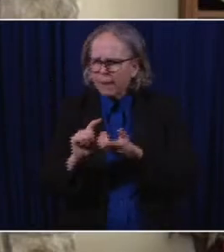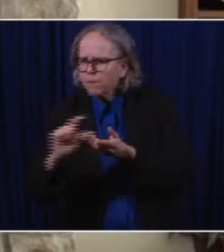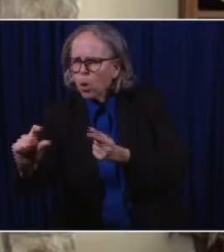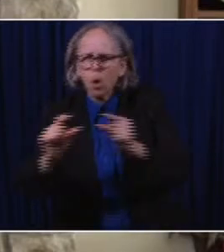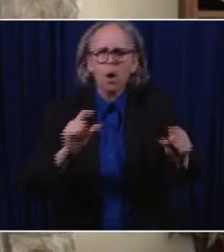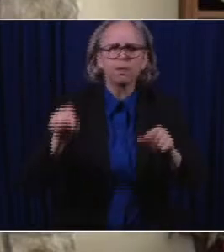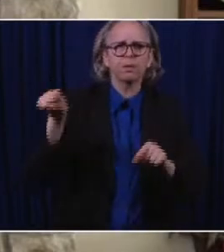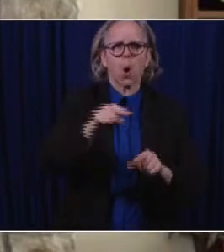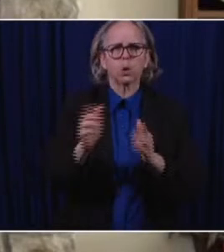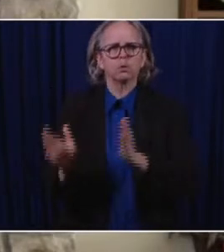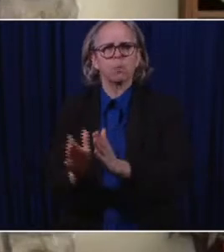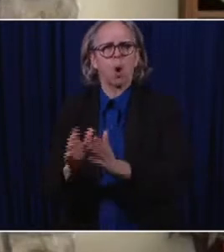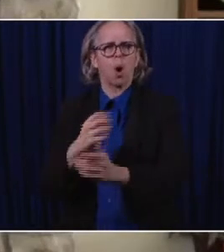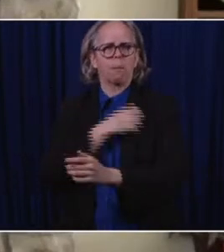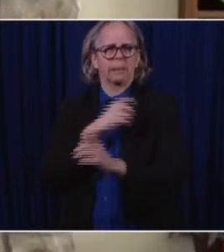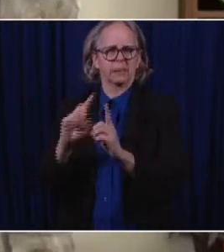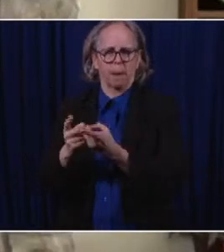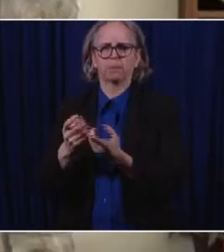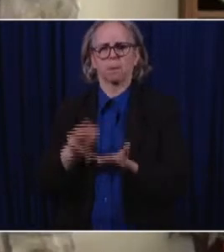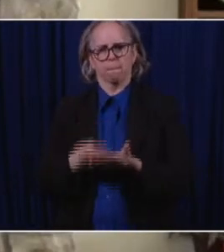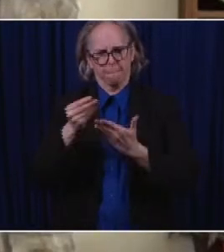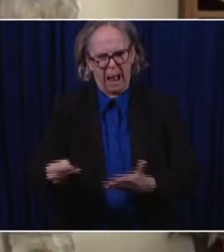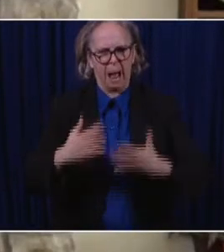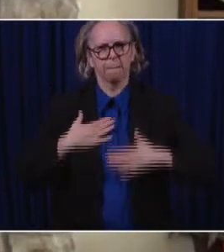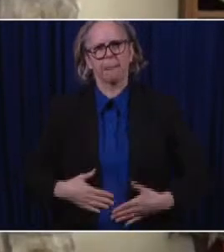buy the body cameras.